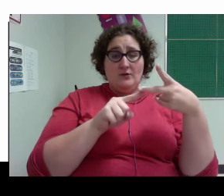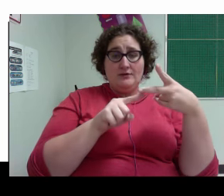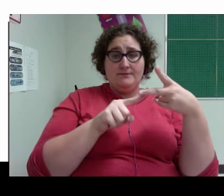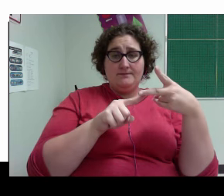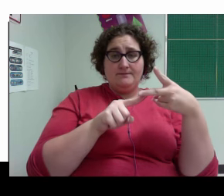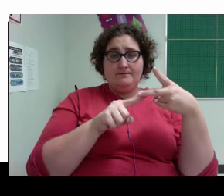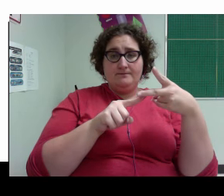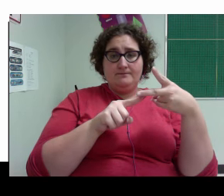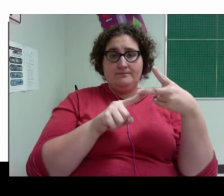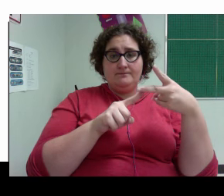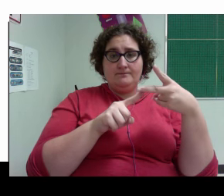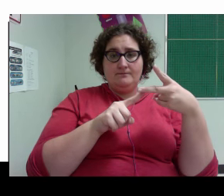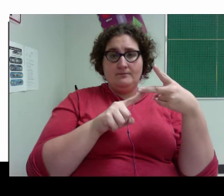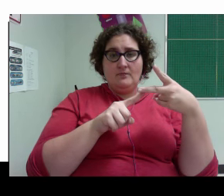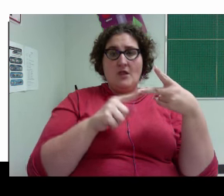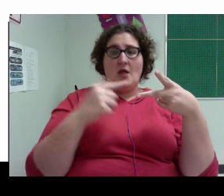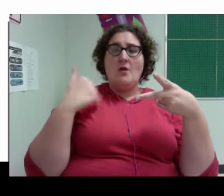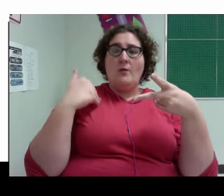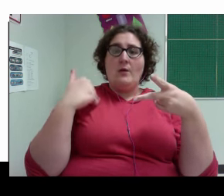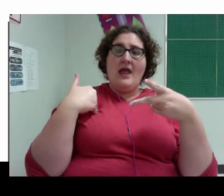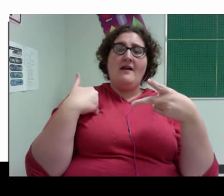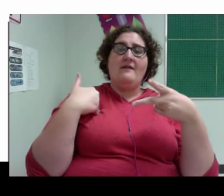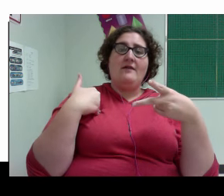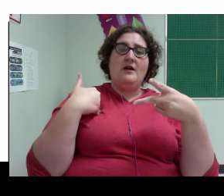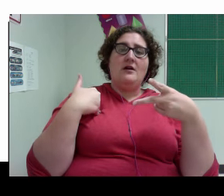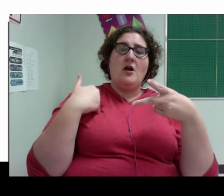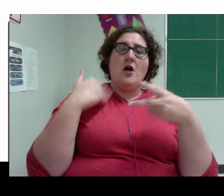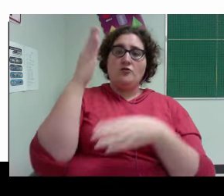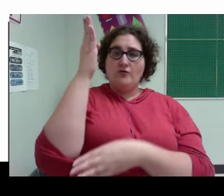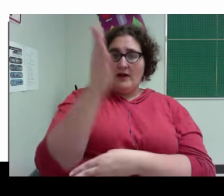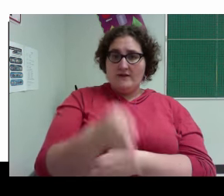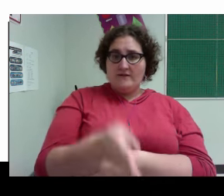angles, we have our transversal here.